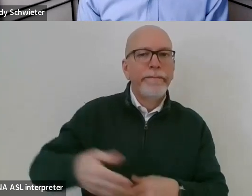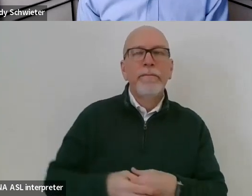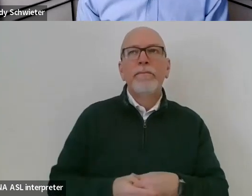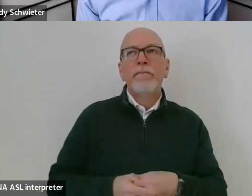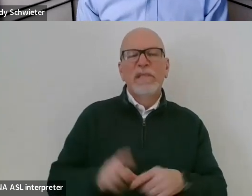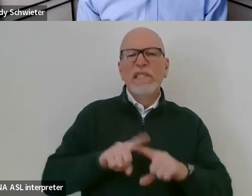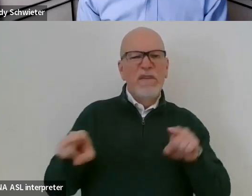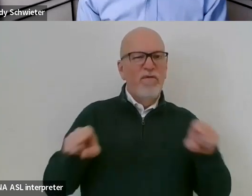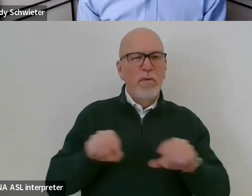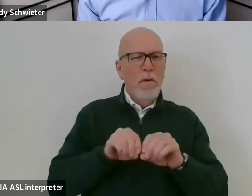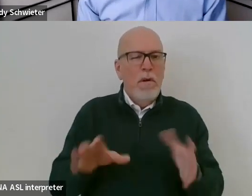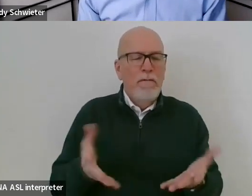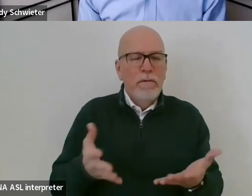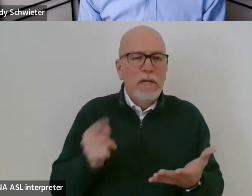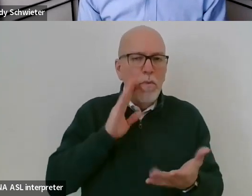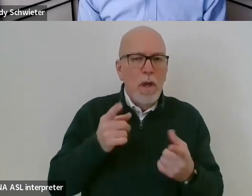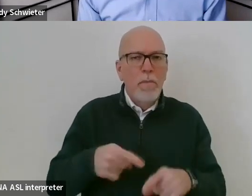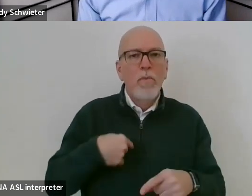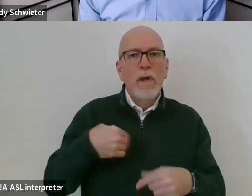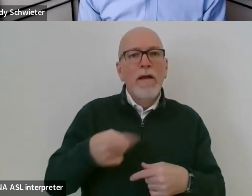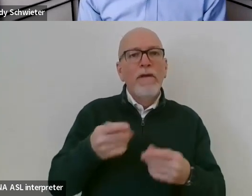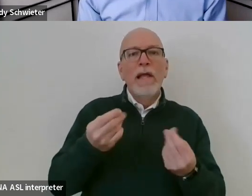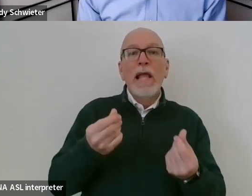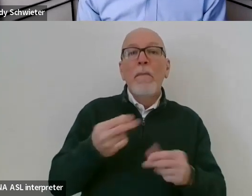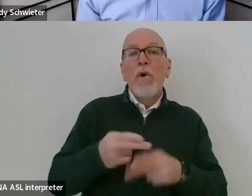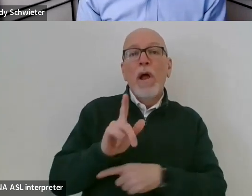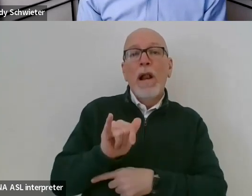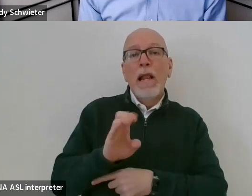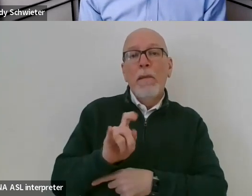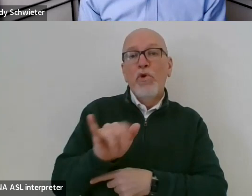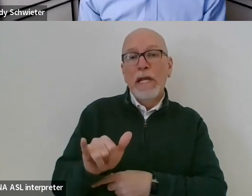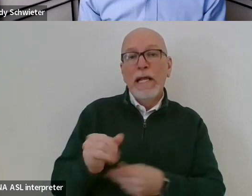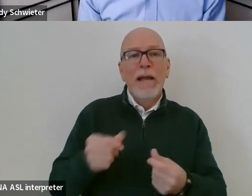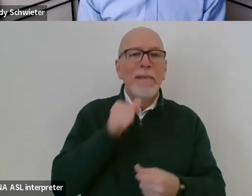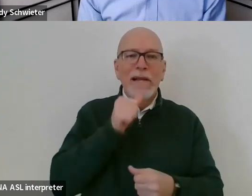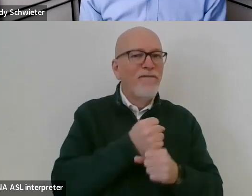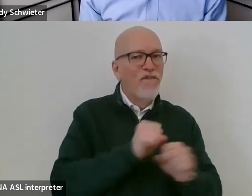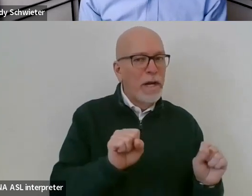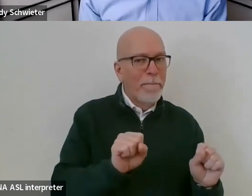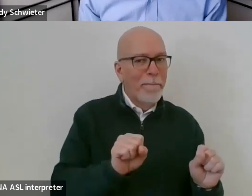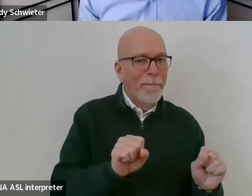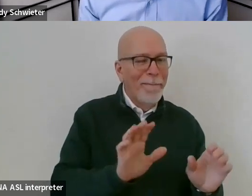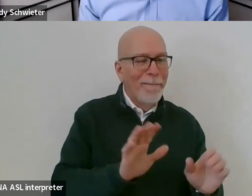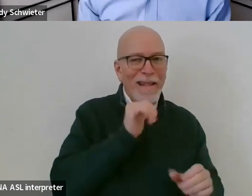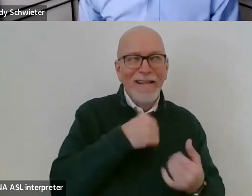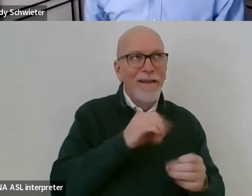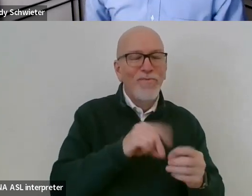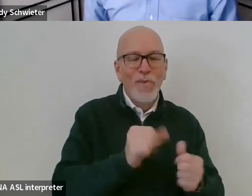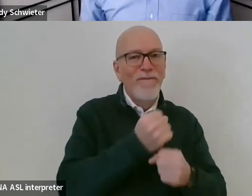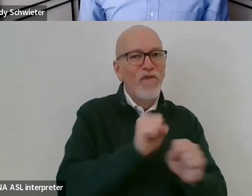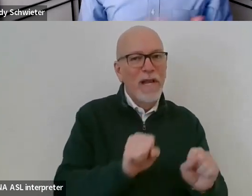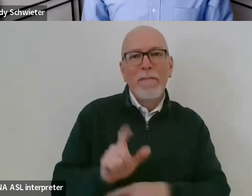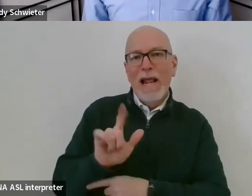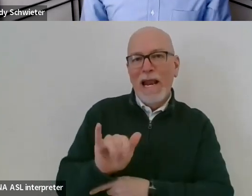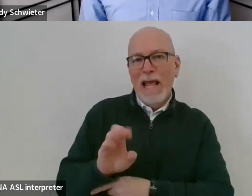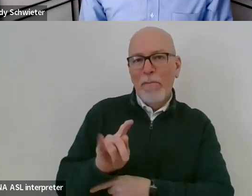That's obviously going to happen. We have a campus called Liberty Campus. Please don't interpret it as Freedom Campus. It has nothing to do with freedom.